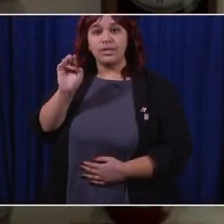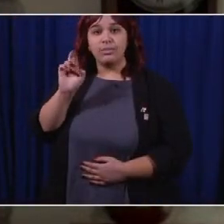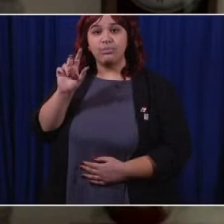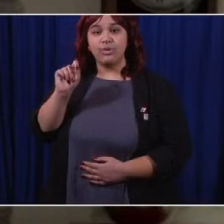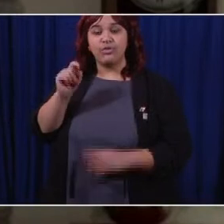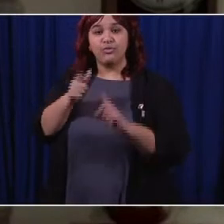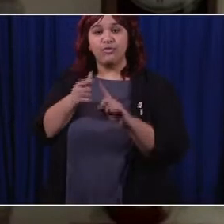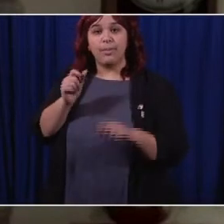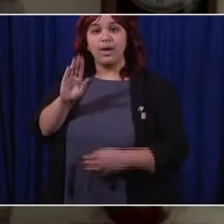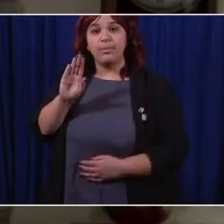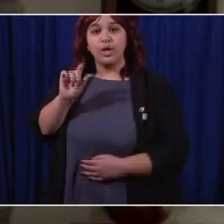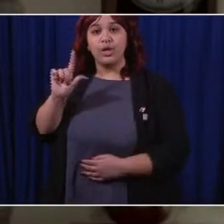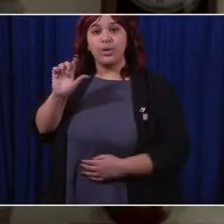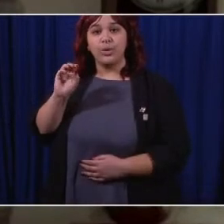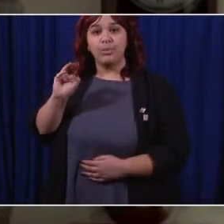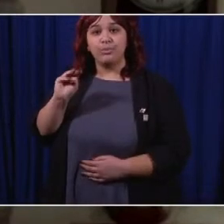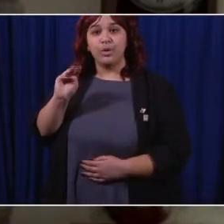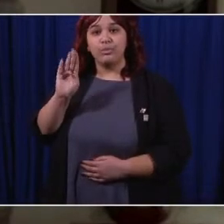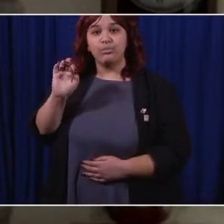Thanks for having us, Governor.